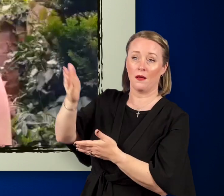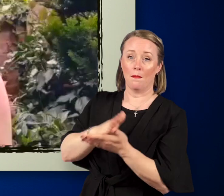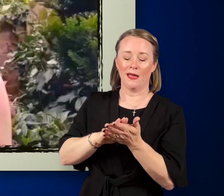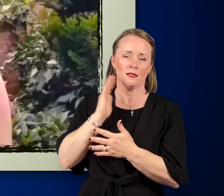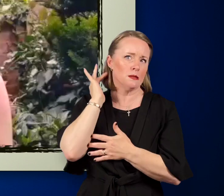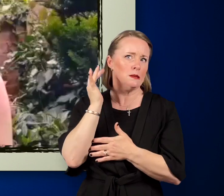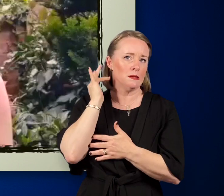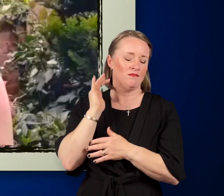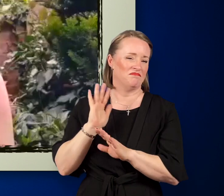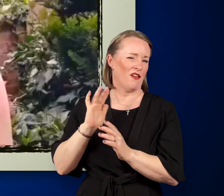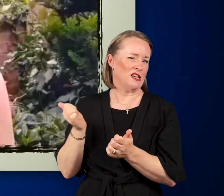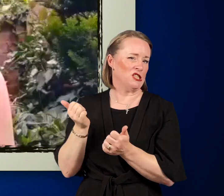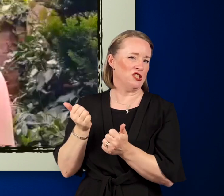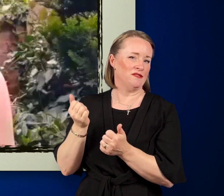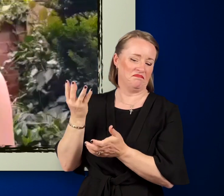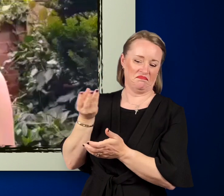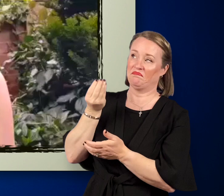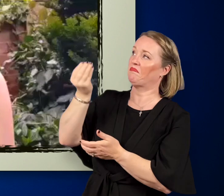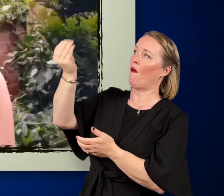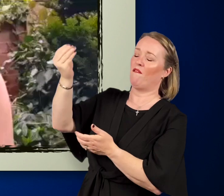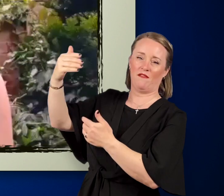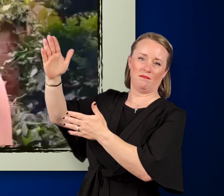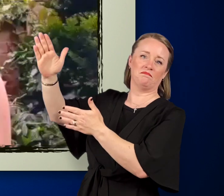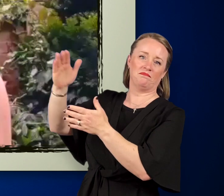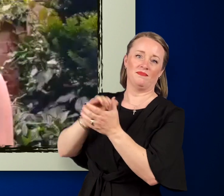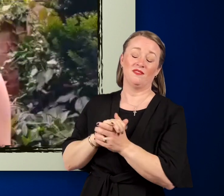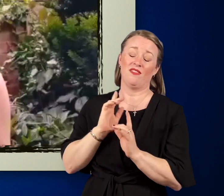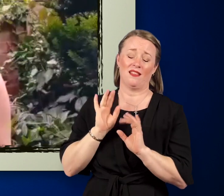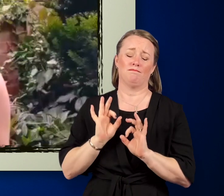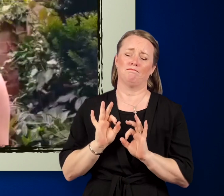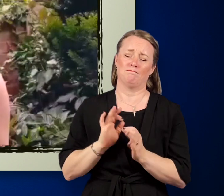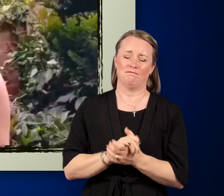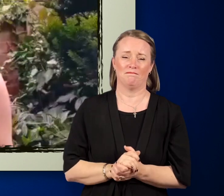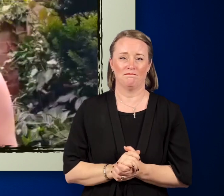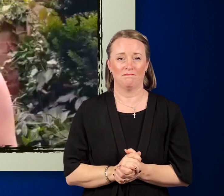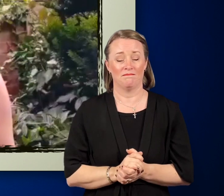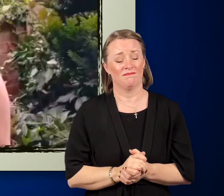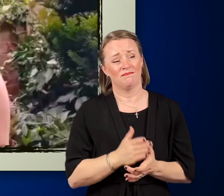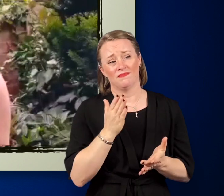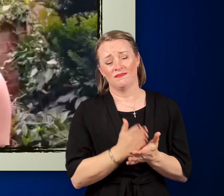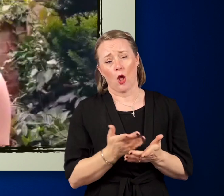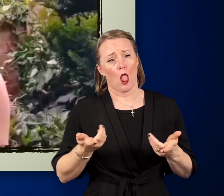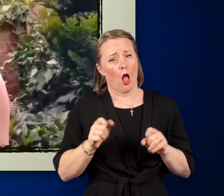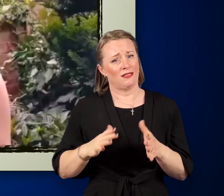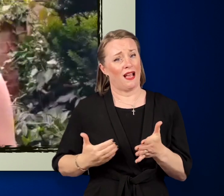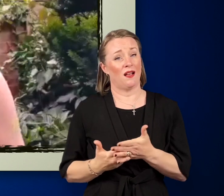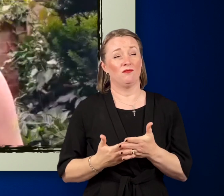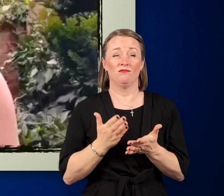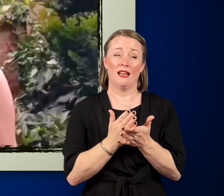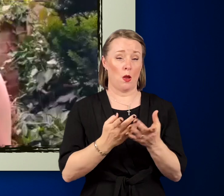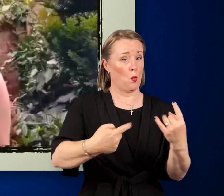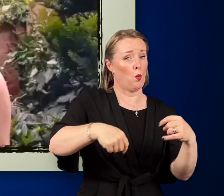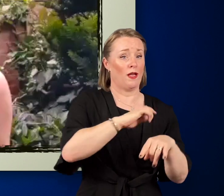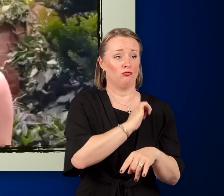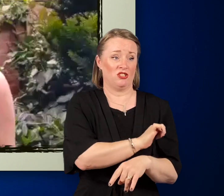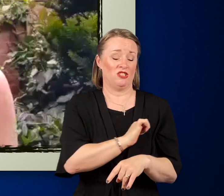conscience anymore. They're not in my head anymore. So that has been a really good time. And it's a time for us as Christians to also spread